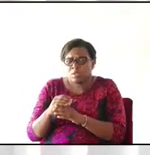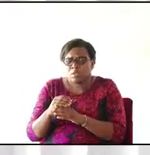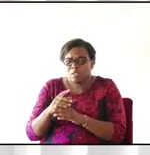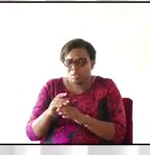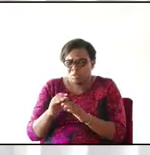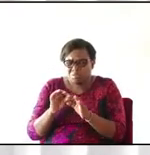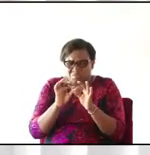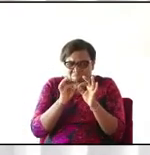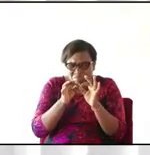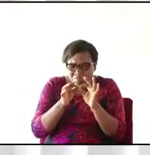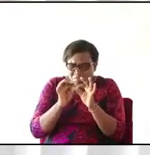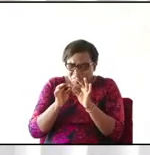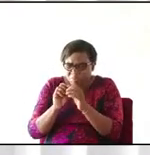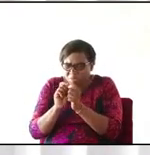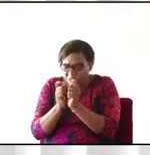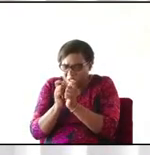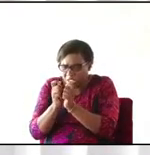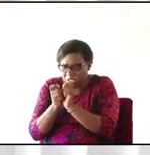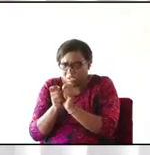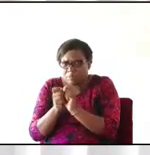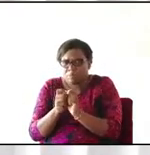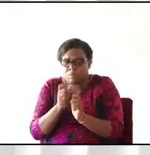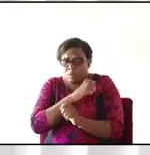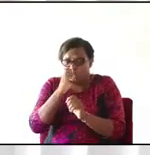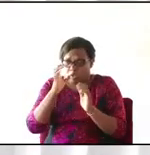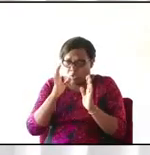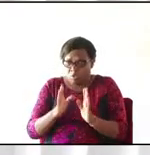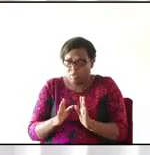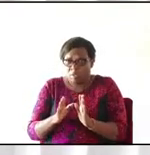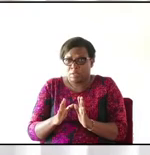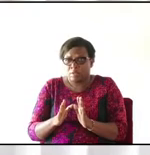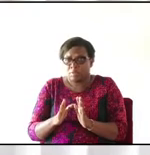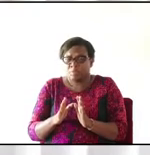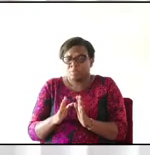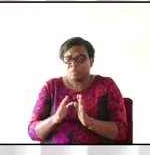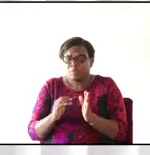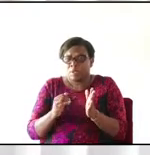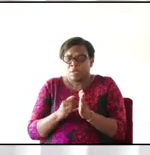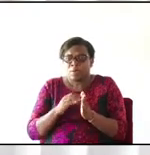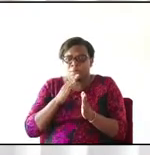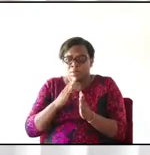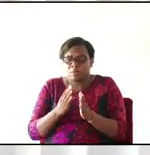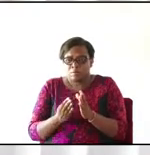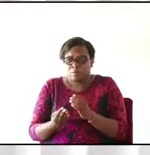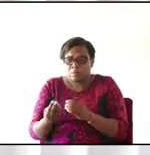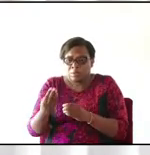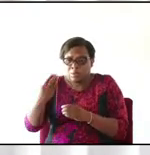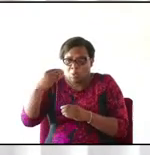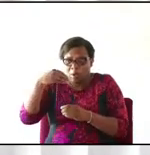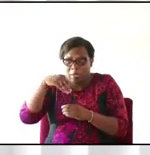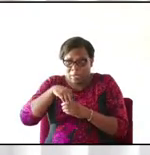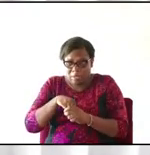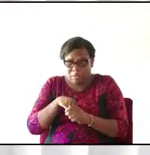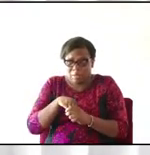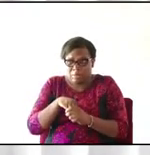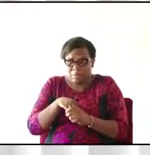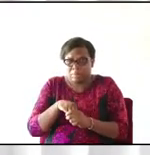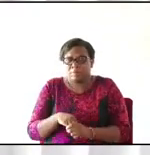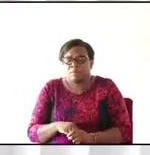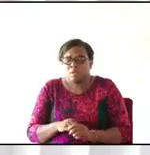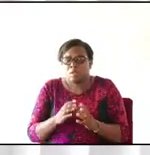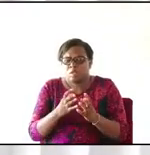adjustment. In the Christian context, this involves a go-in. I want to therefore